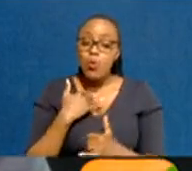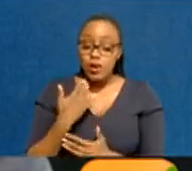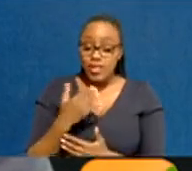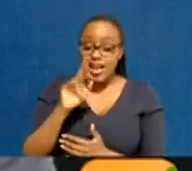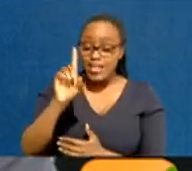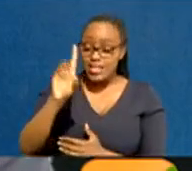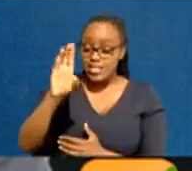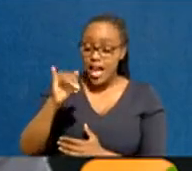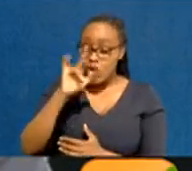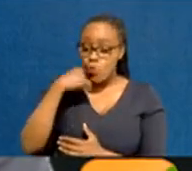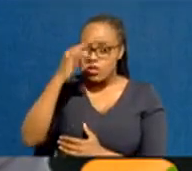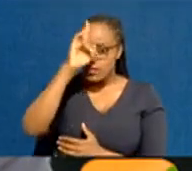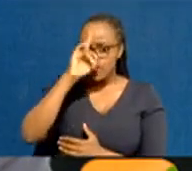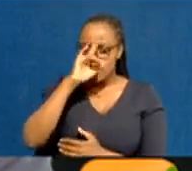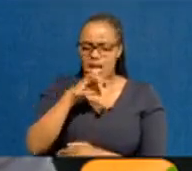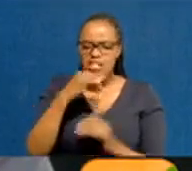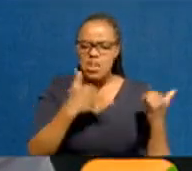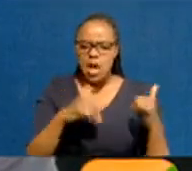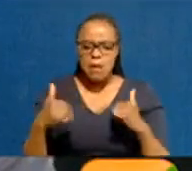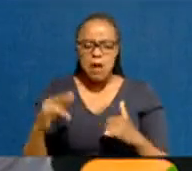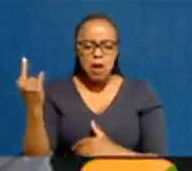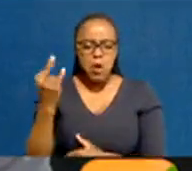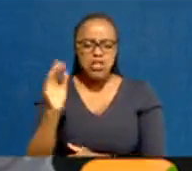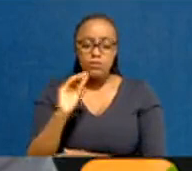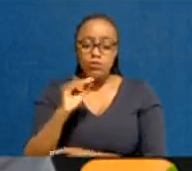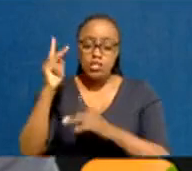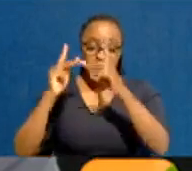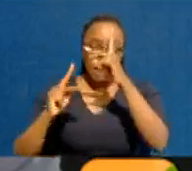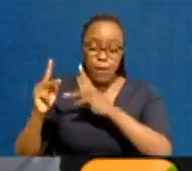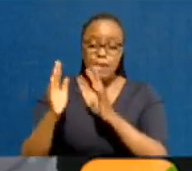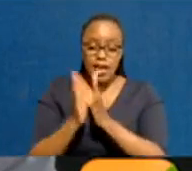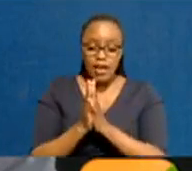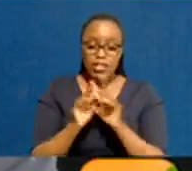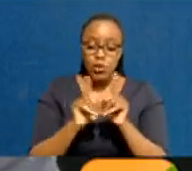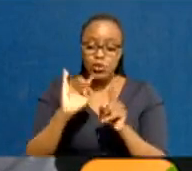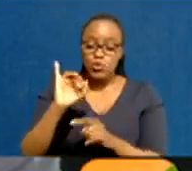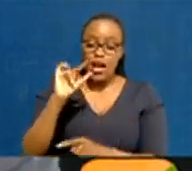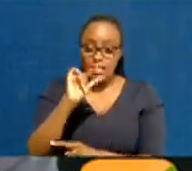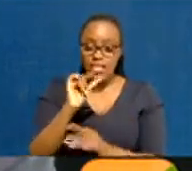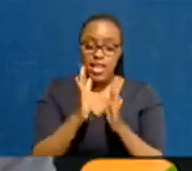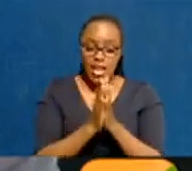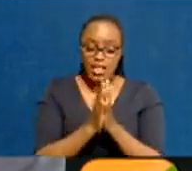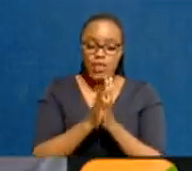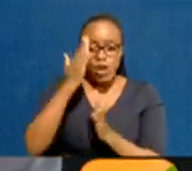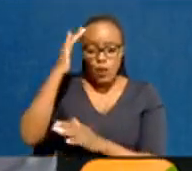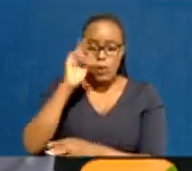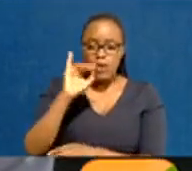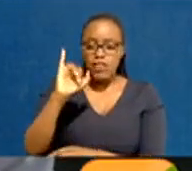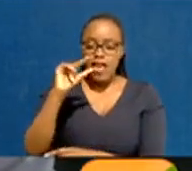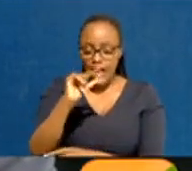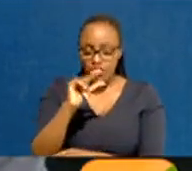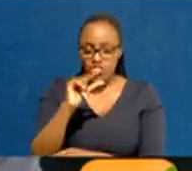queen. We want a DCI who is discreet and professional to back the IG. And we want the IG to take